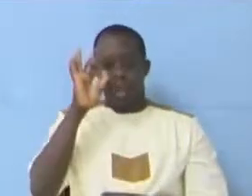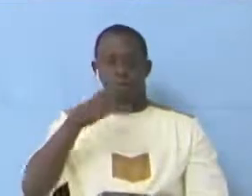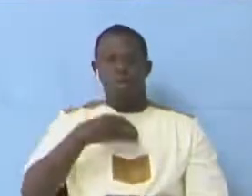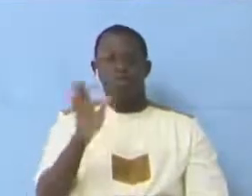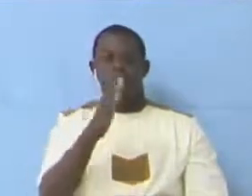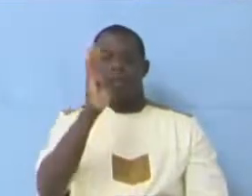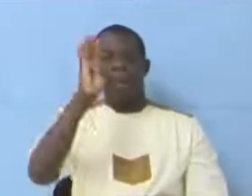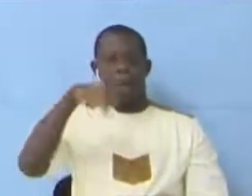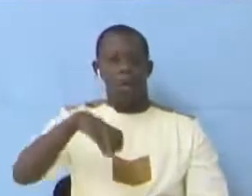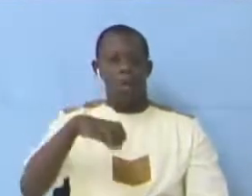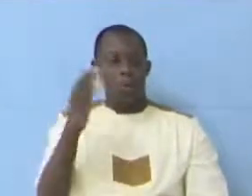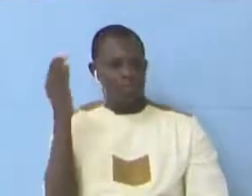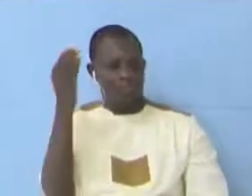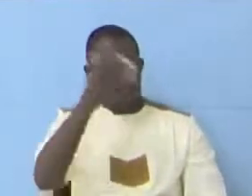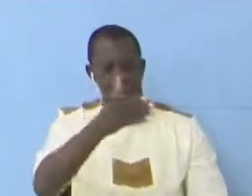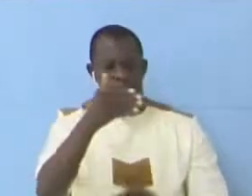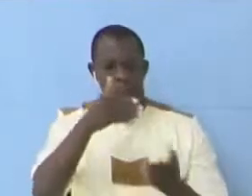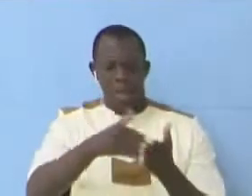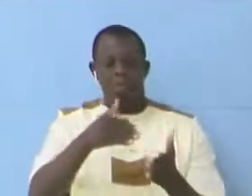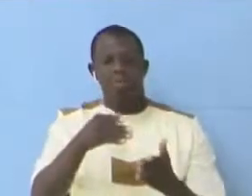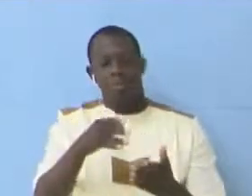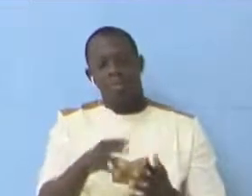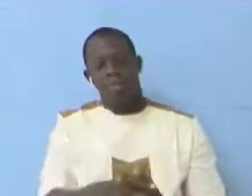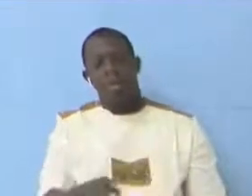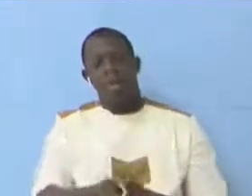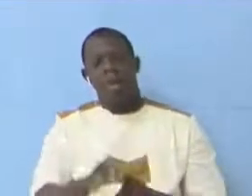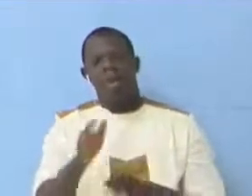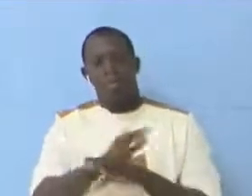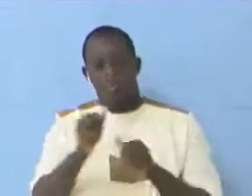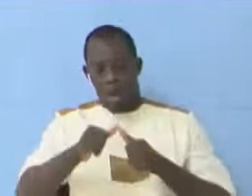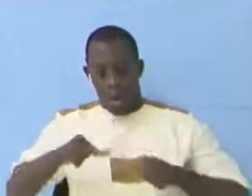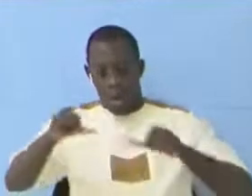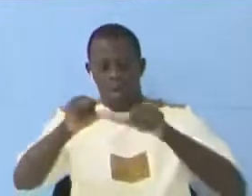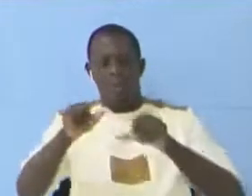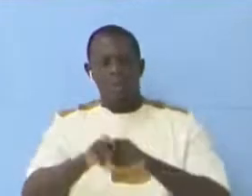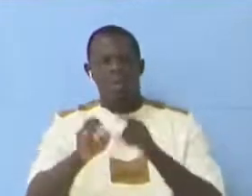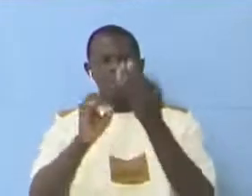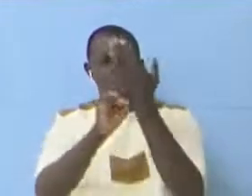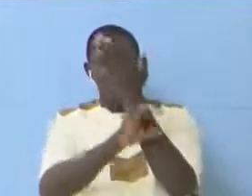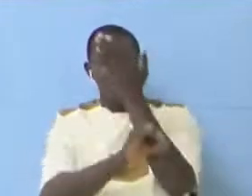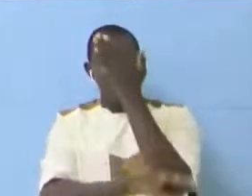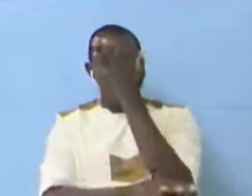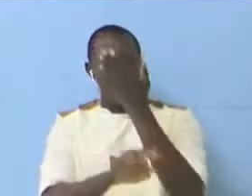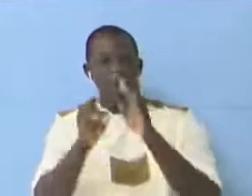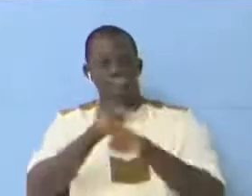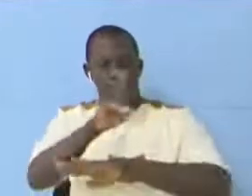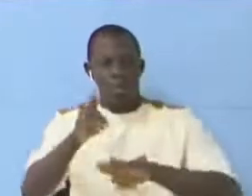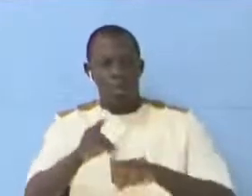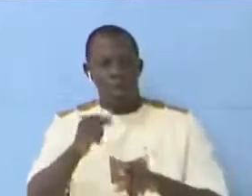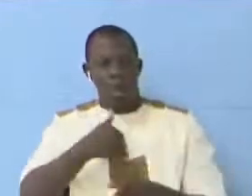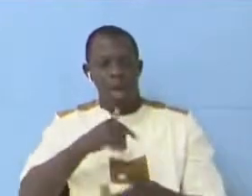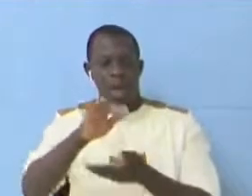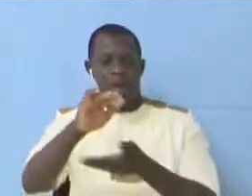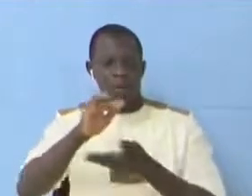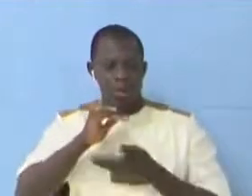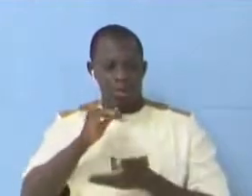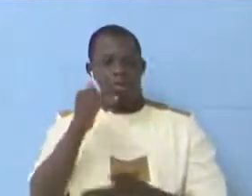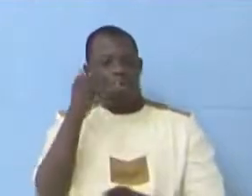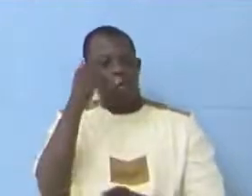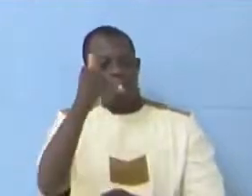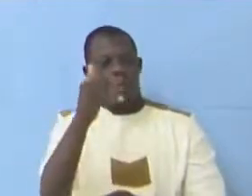Point direct. It was around the traffic light. But I received a call